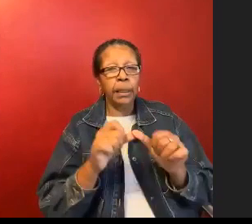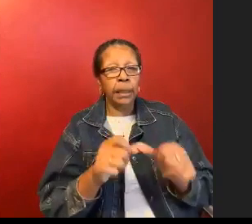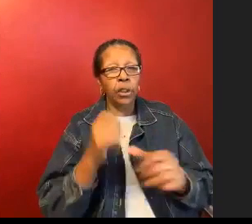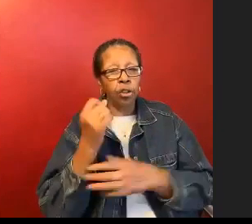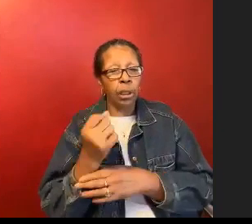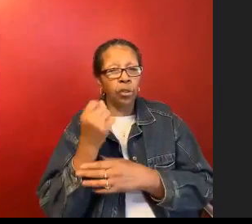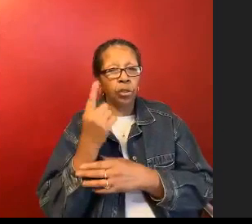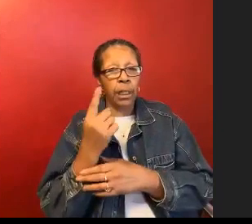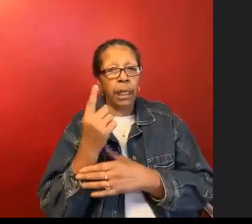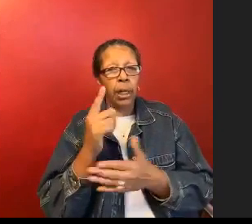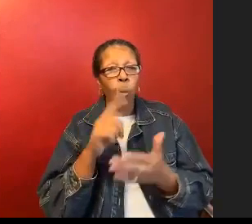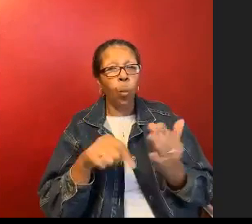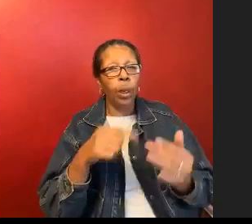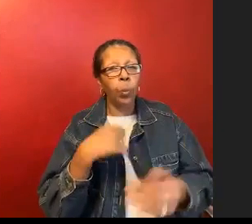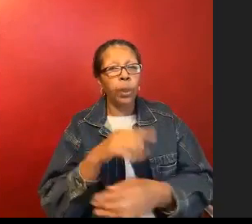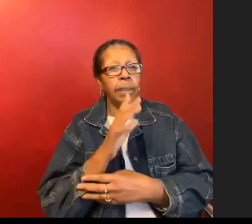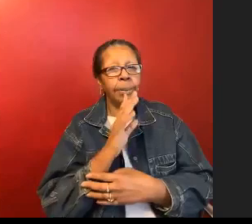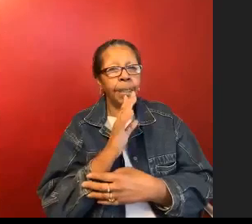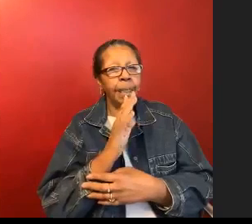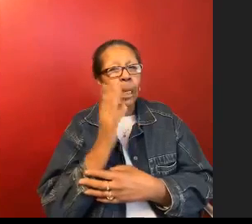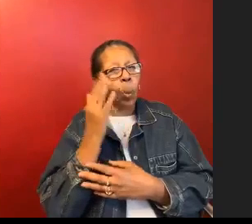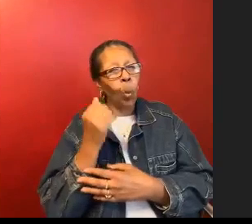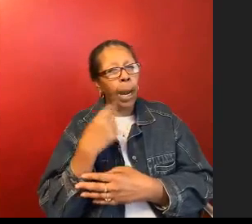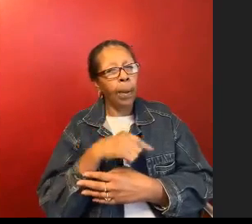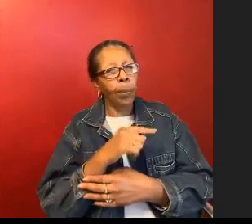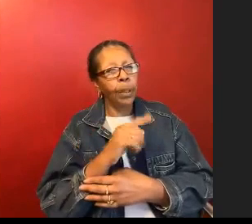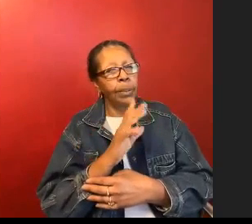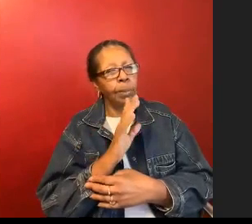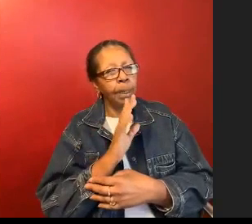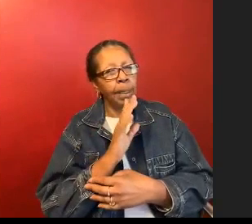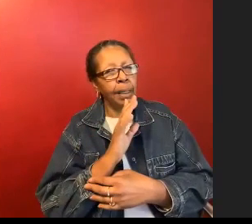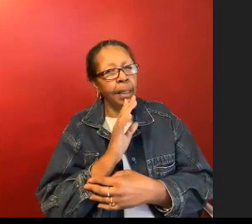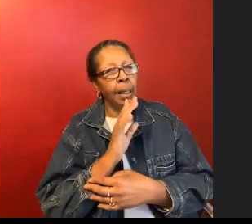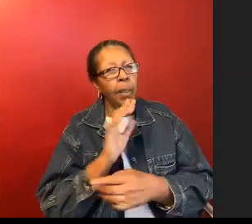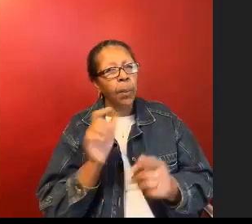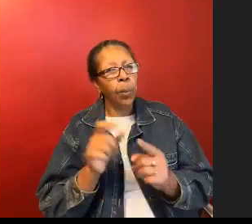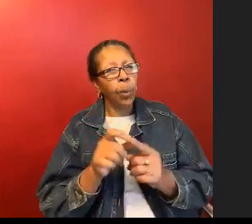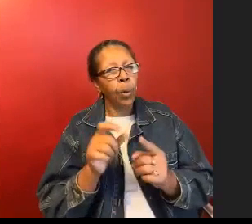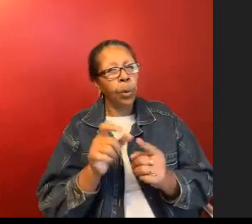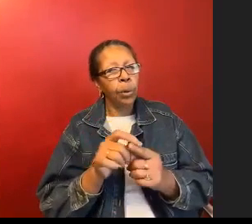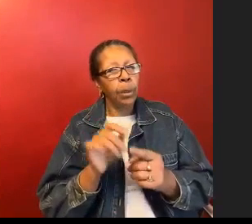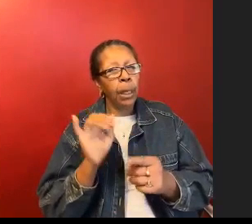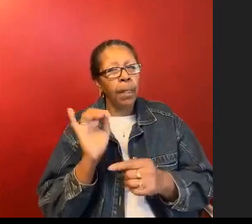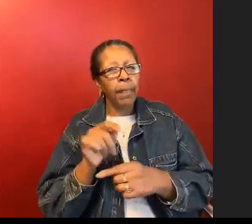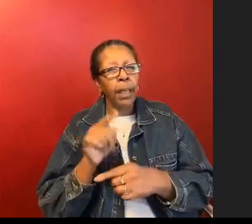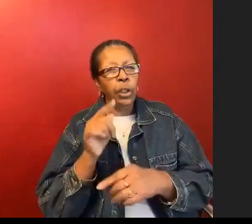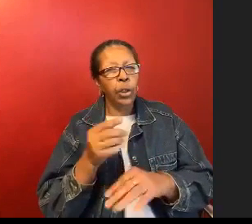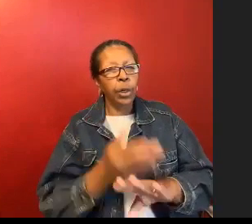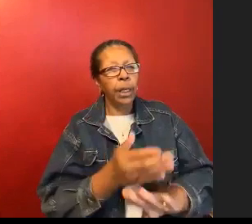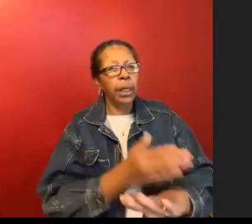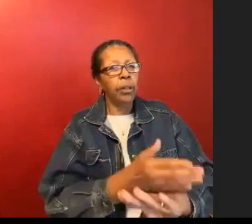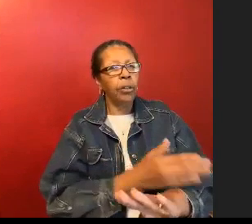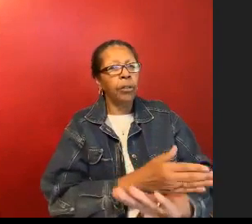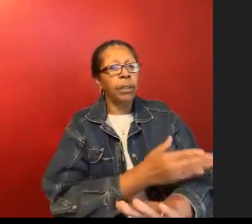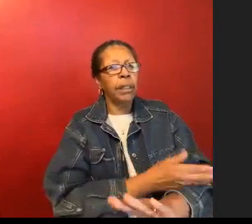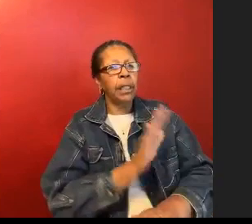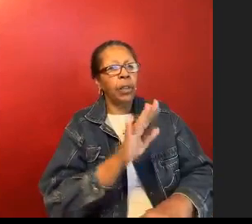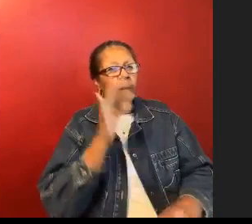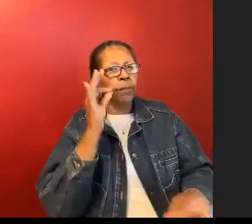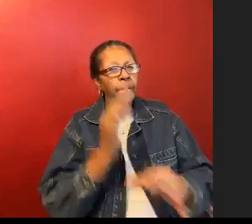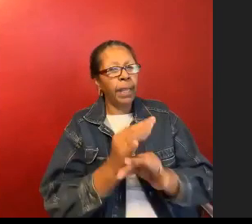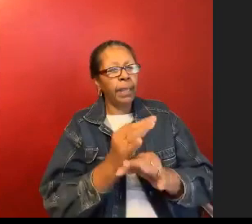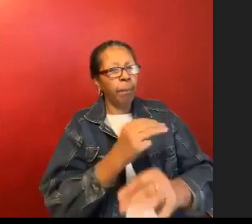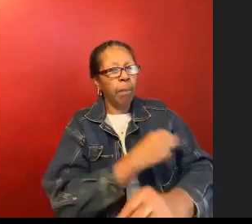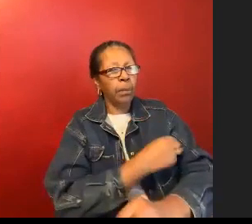what we are saying, why we are saying, that you are increasing your faith muscle, that you